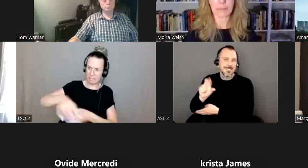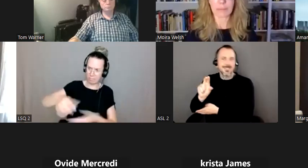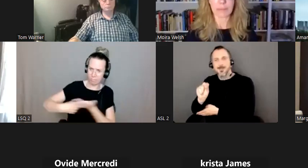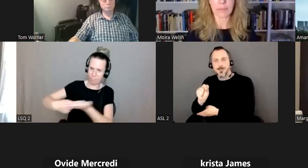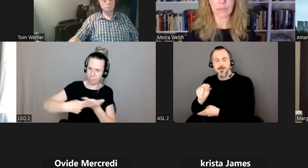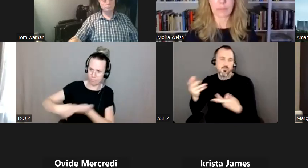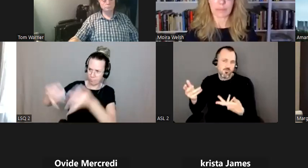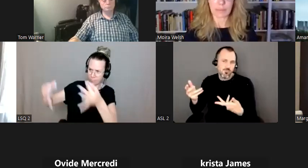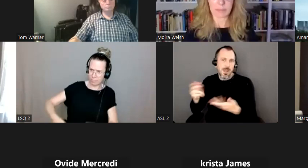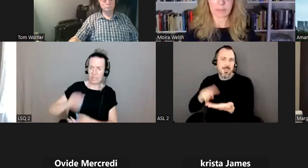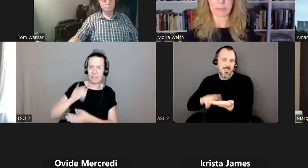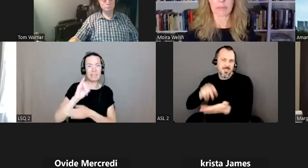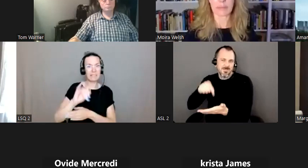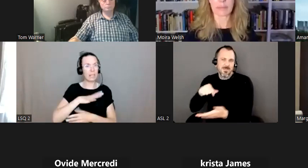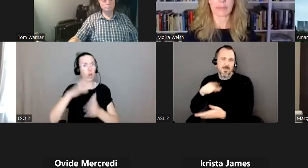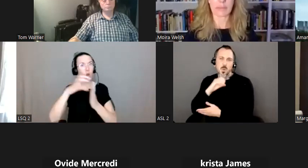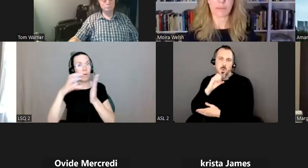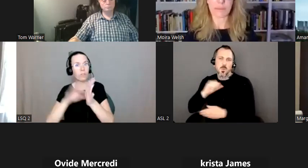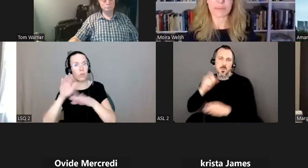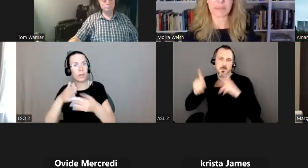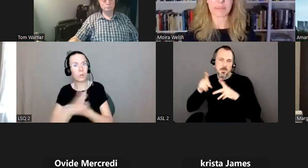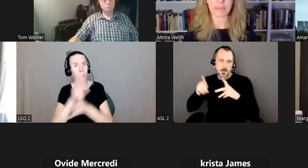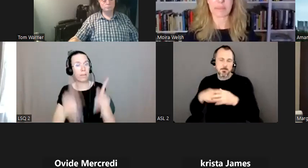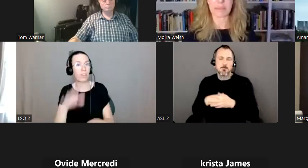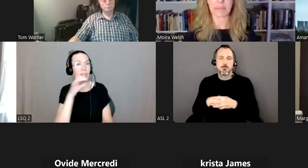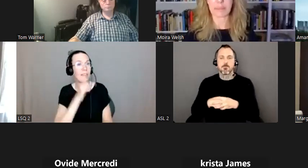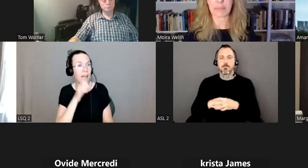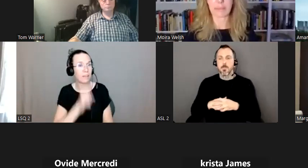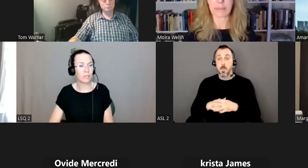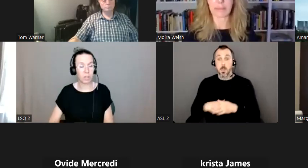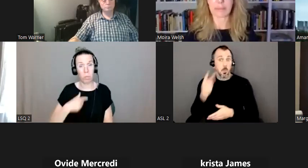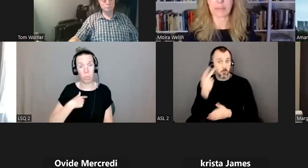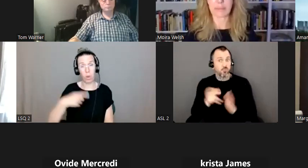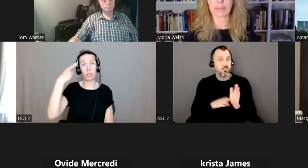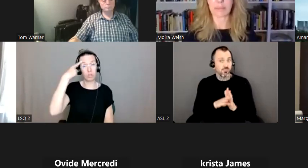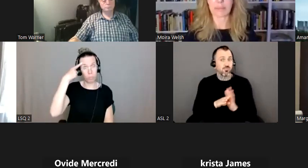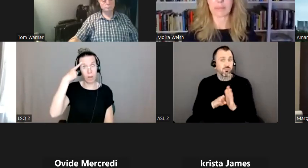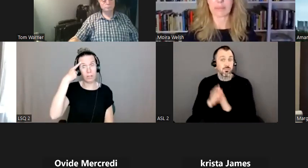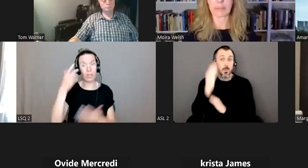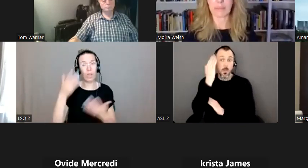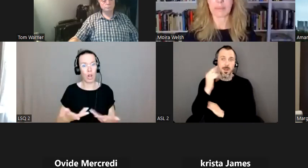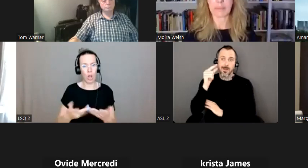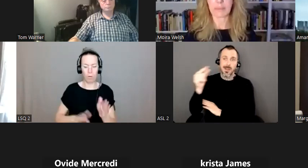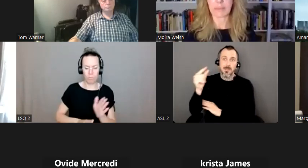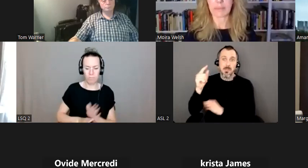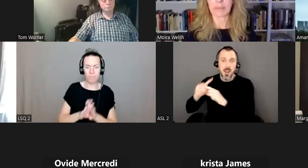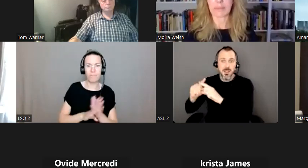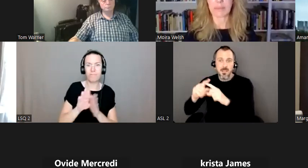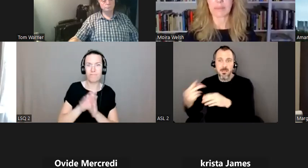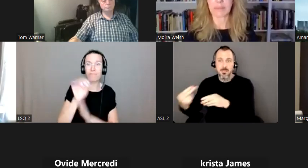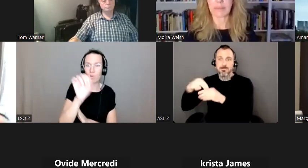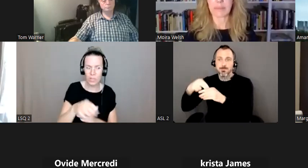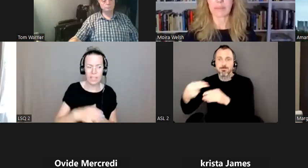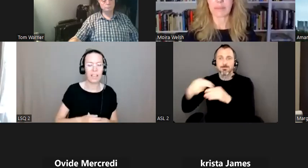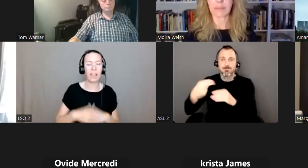people. I think we're making progress here. More governments are coming on board. More governments like our own are saying, yes,